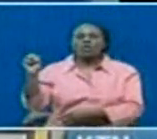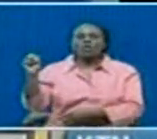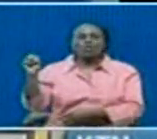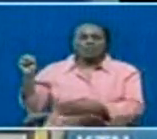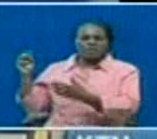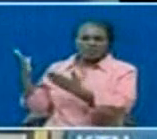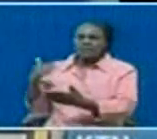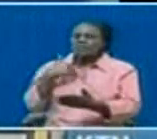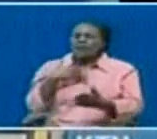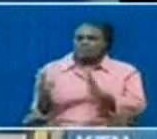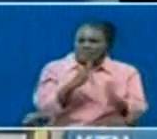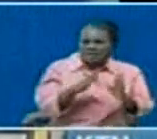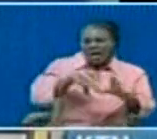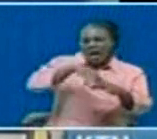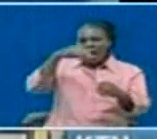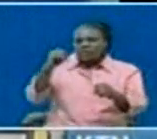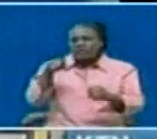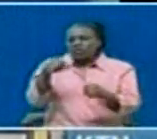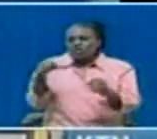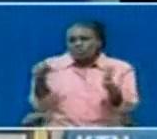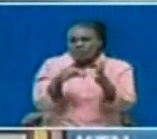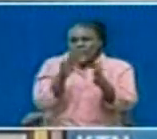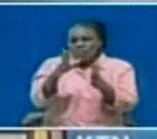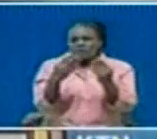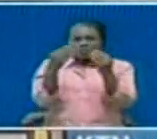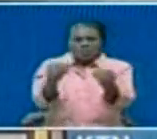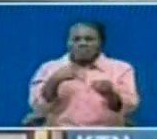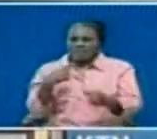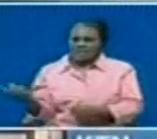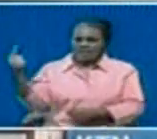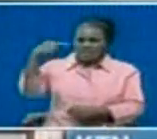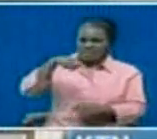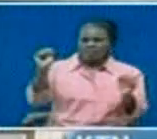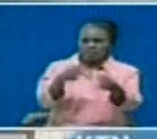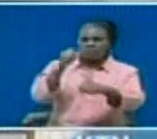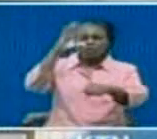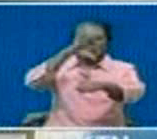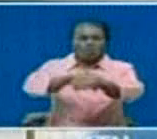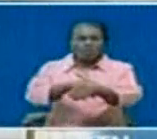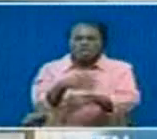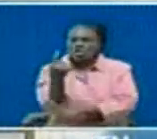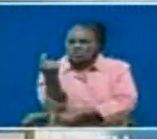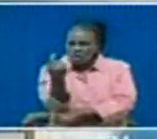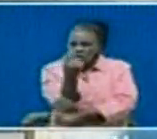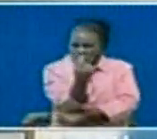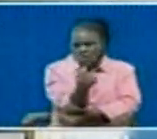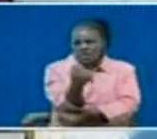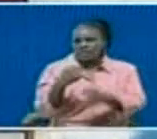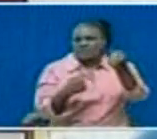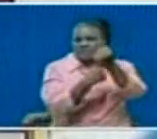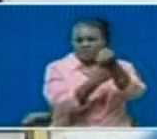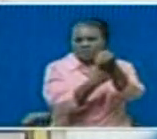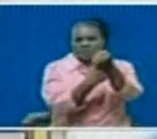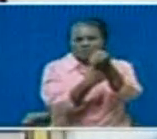Amrush, however, blames outside forces for his predicaments. I can find small support, but